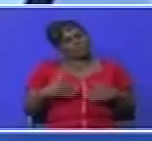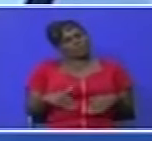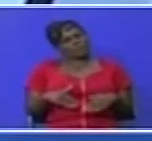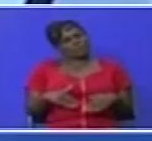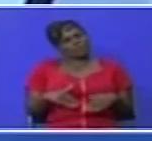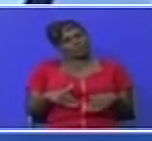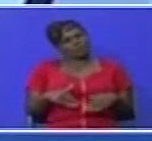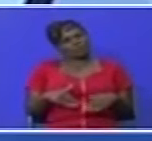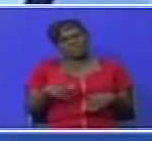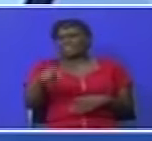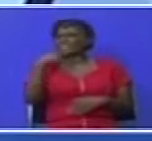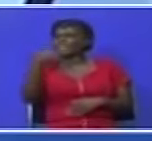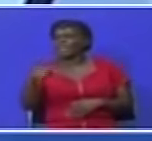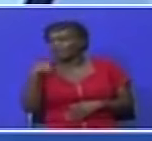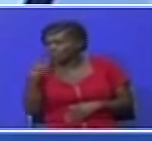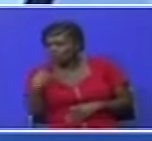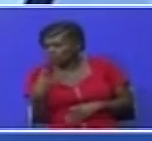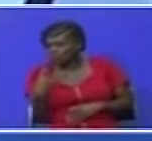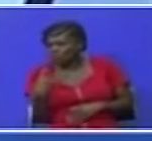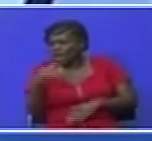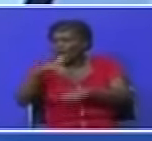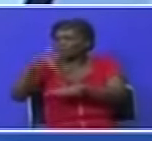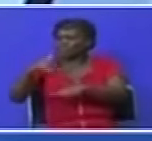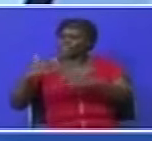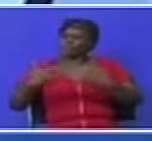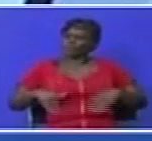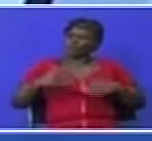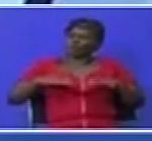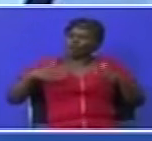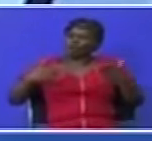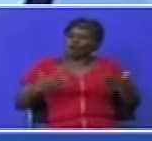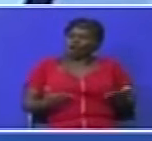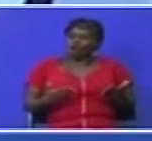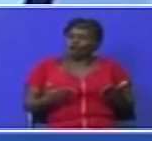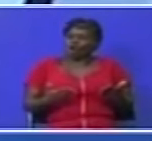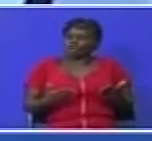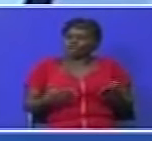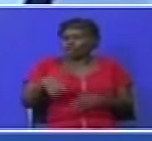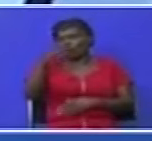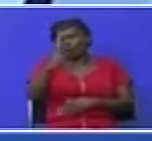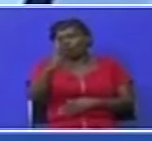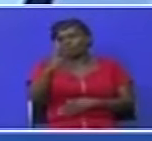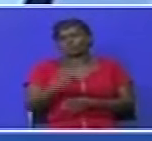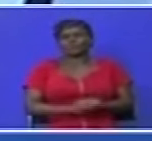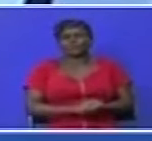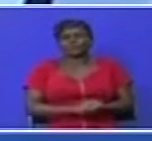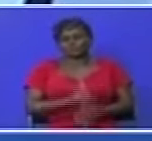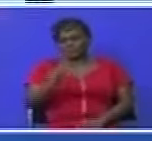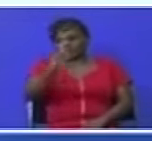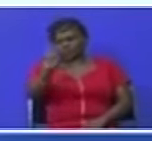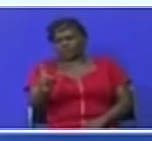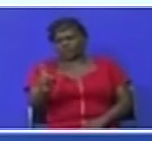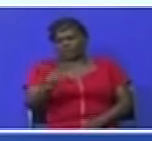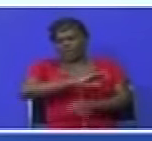they tearing? Are they tearing the people they are stepping on the toes? Or are they tearing God? Yeah. And the question